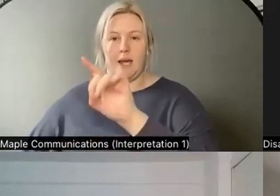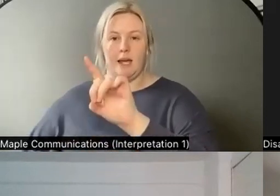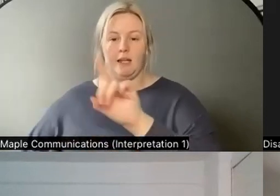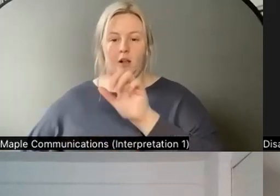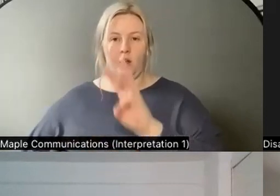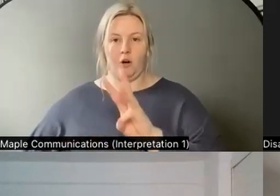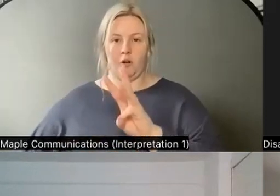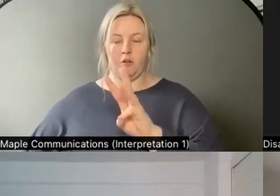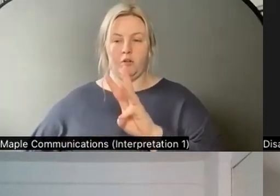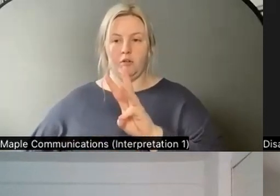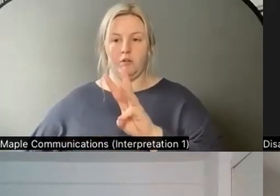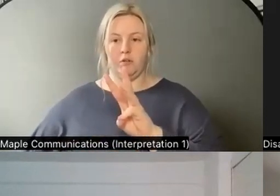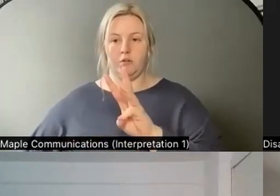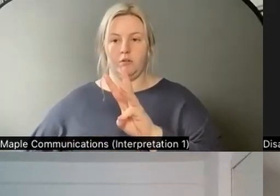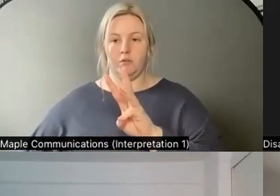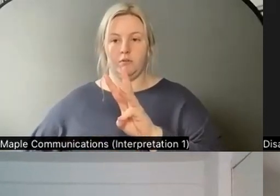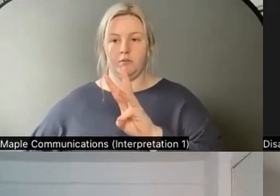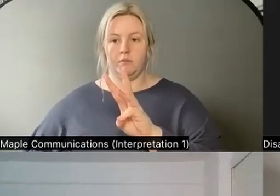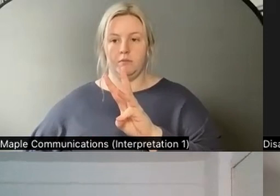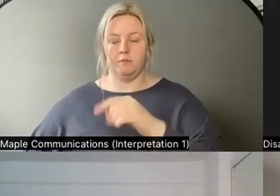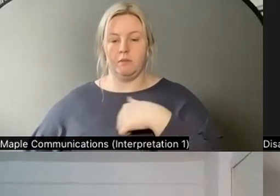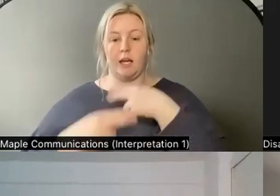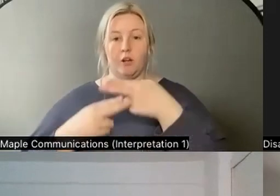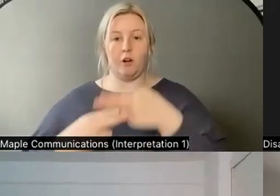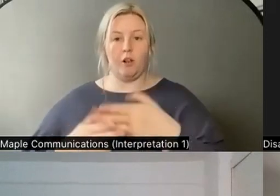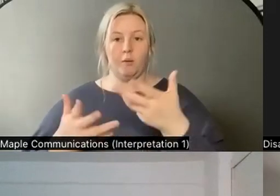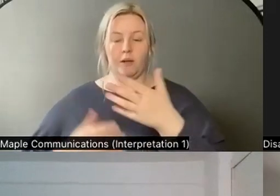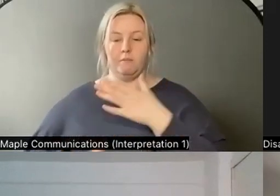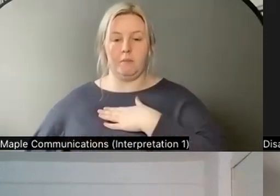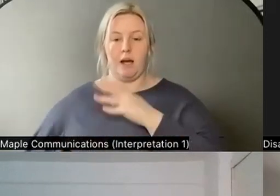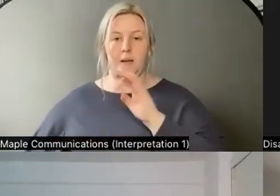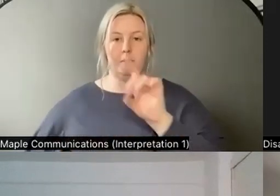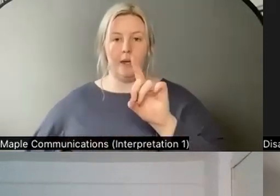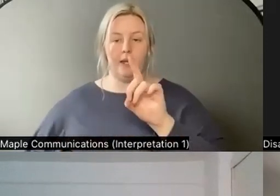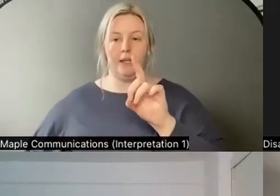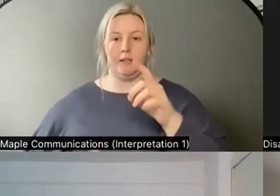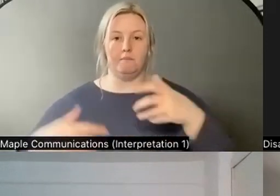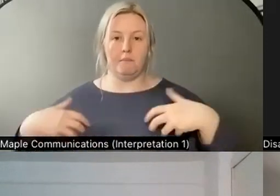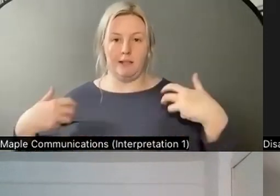has put, like, I call it my MAID monkey. I have a monkey on my back